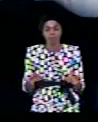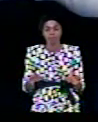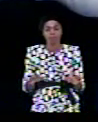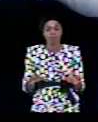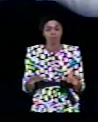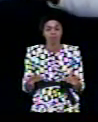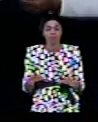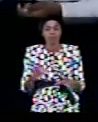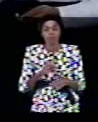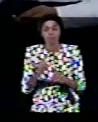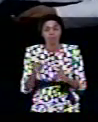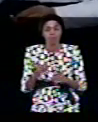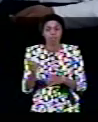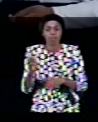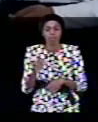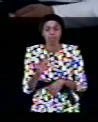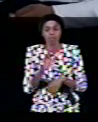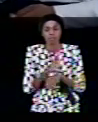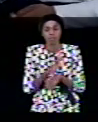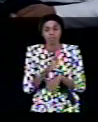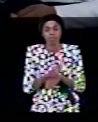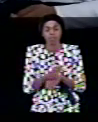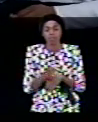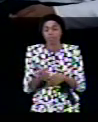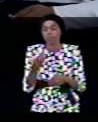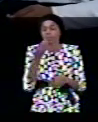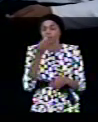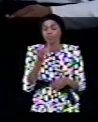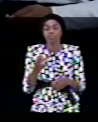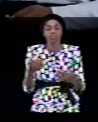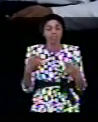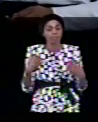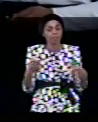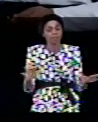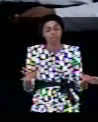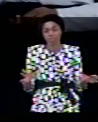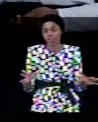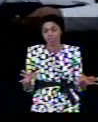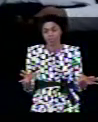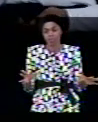over, and when our evening meal was